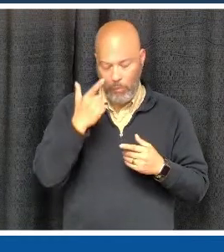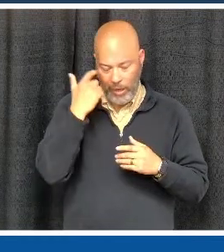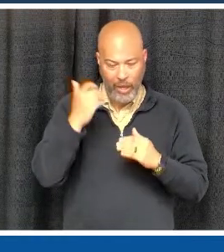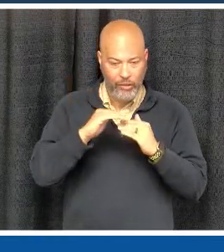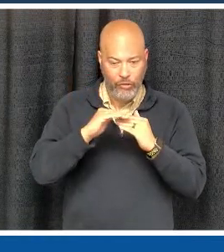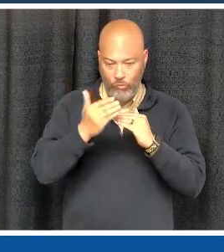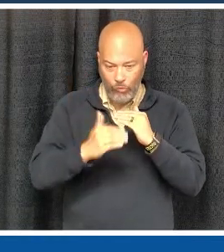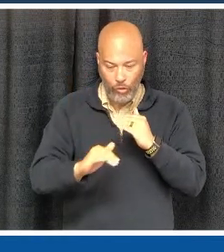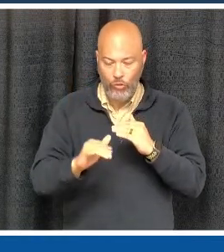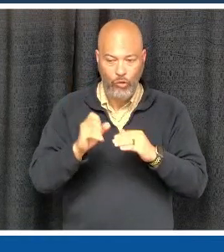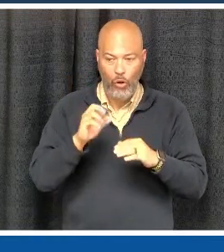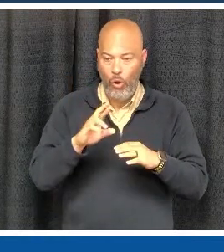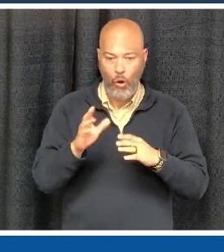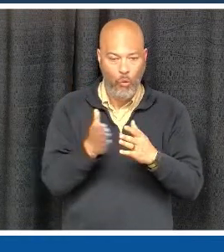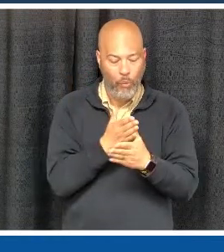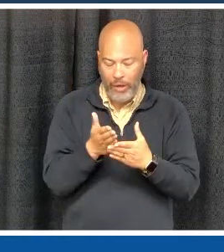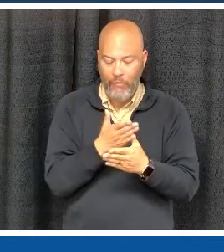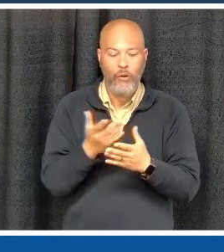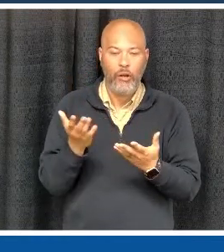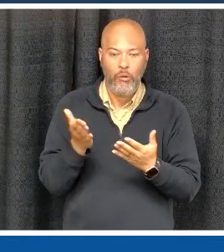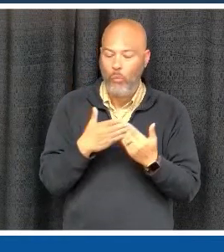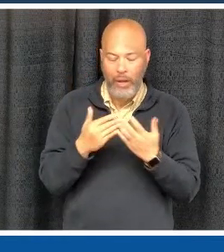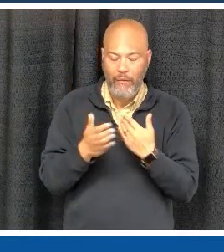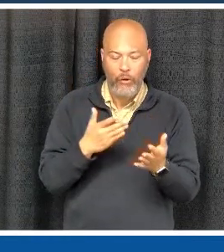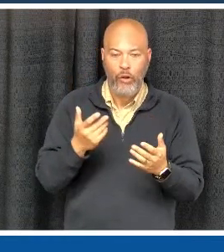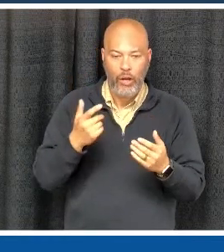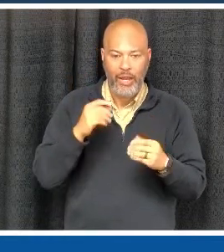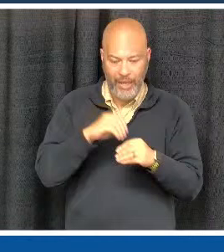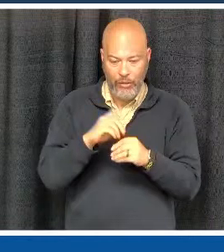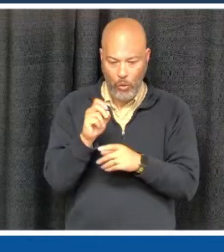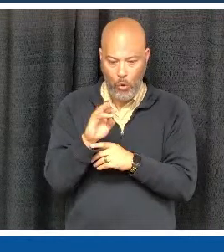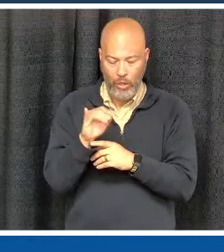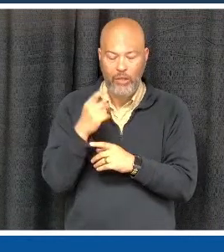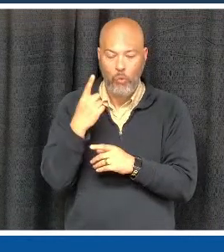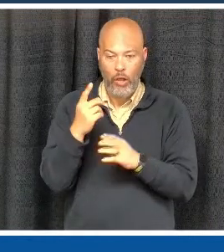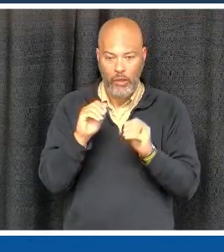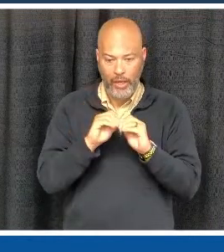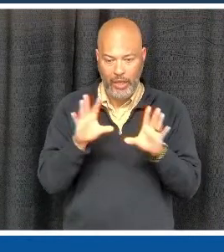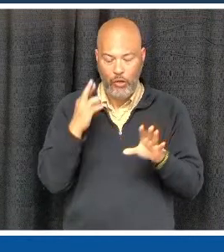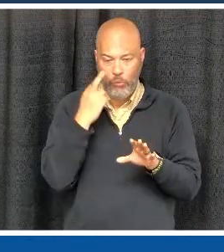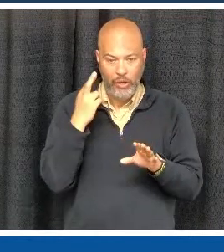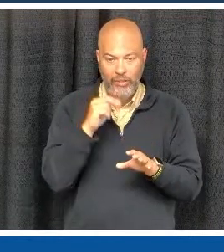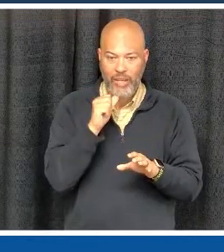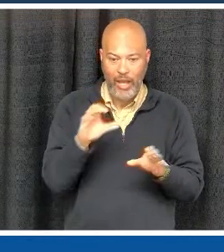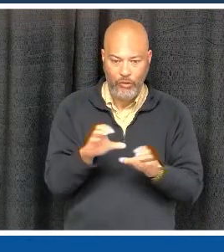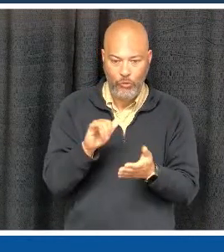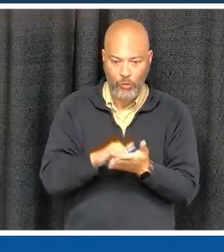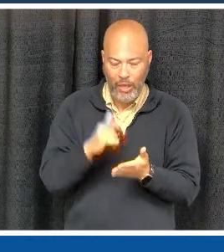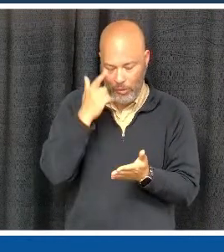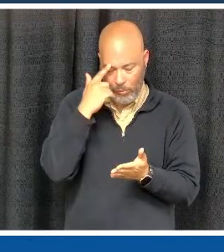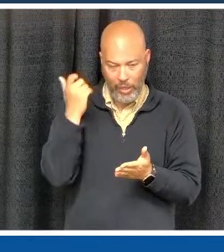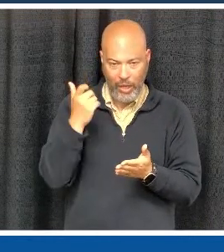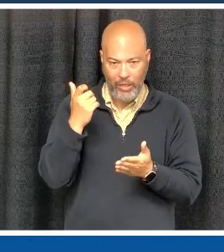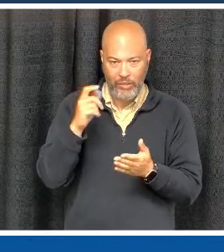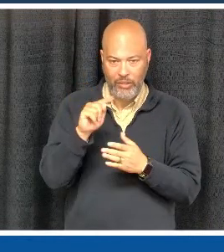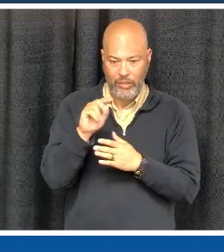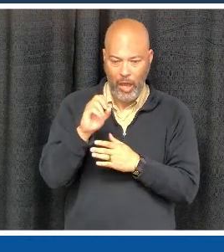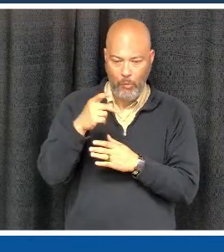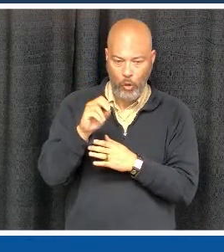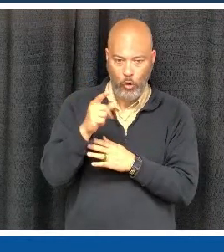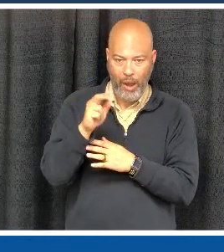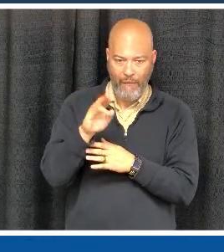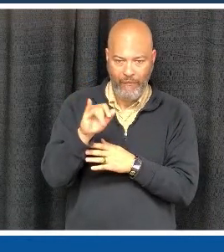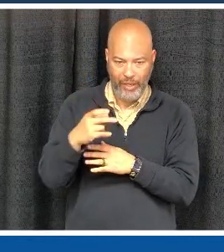topographic, in the ordinance, it says one of the clear reasons to not do this is topographic. And